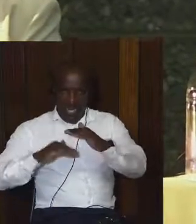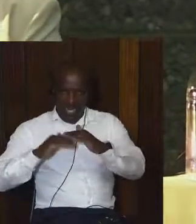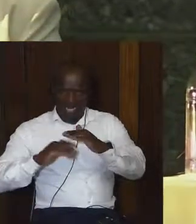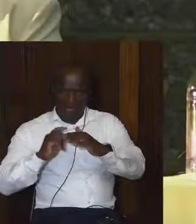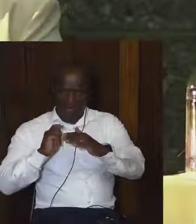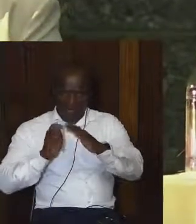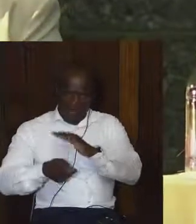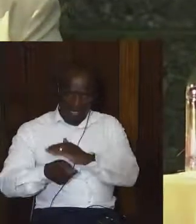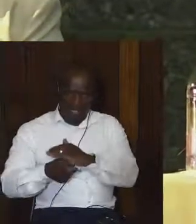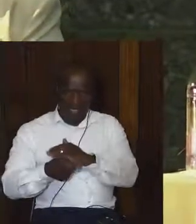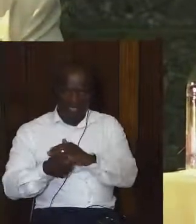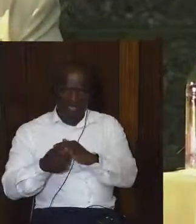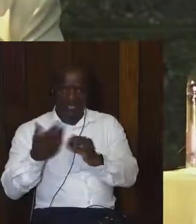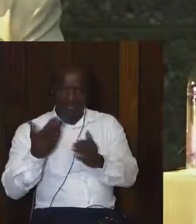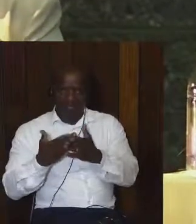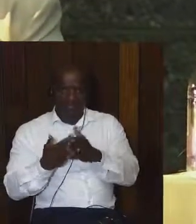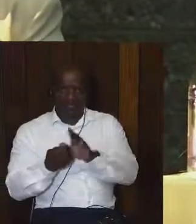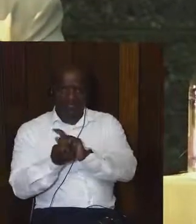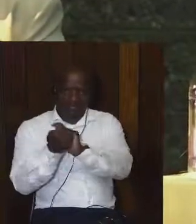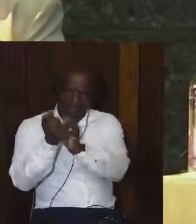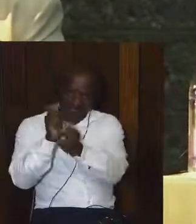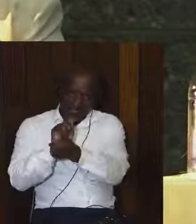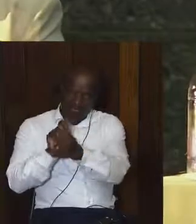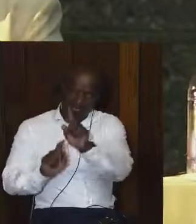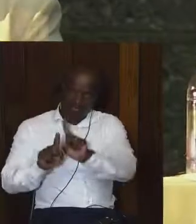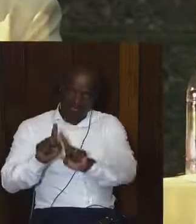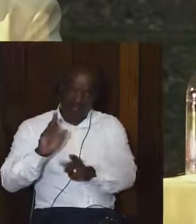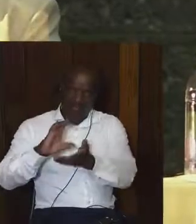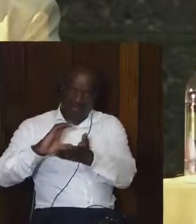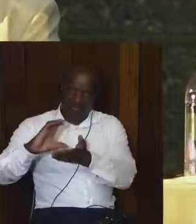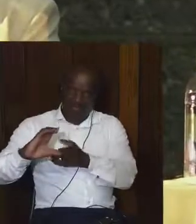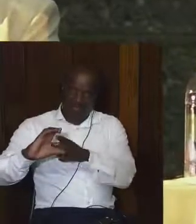earmark that funds and transfer that to the GMA.